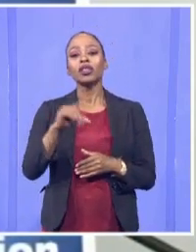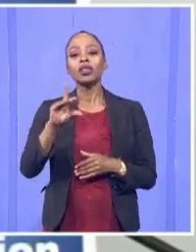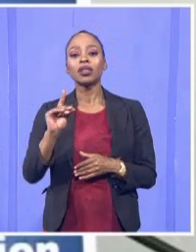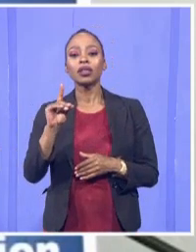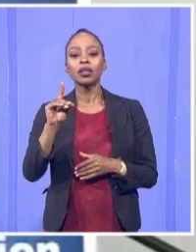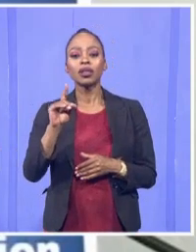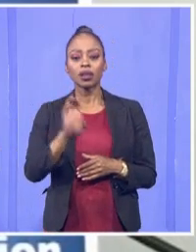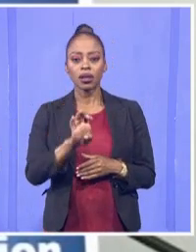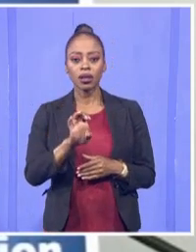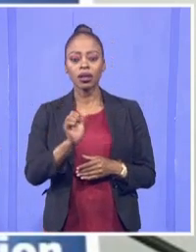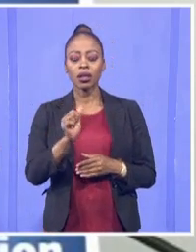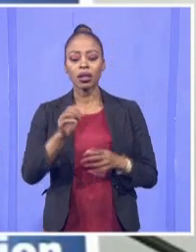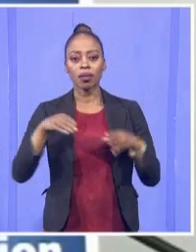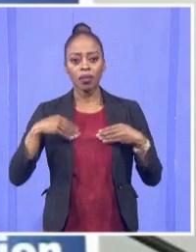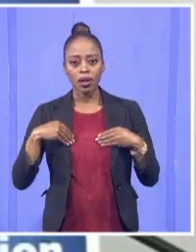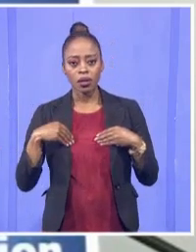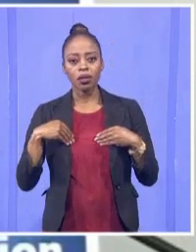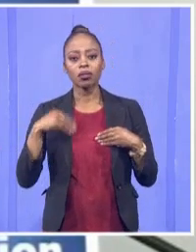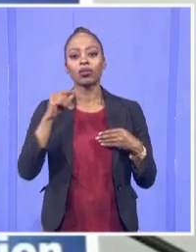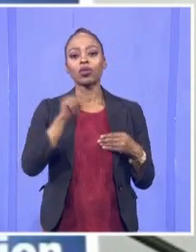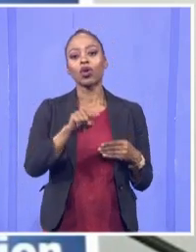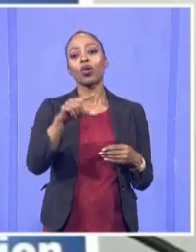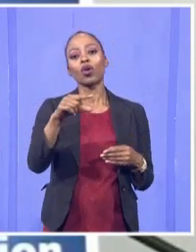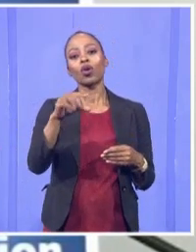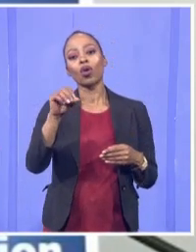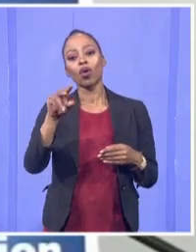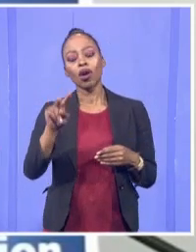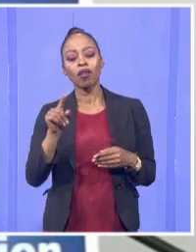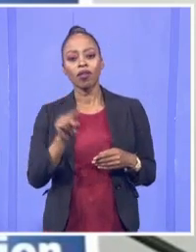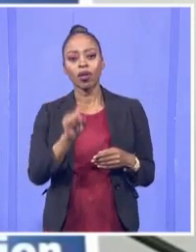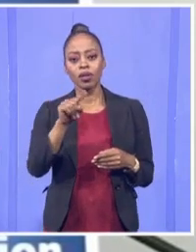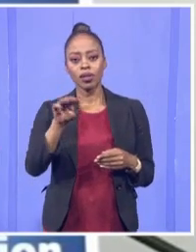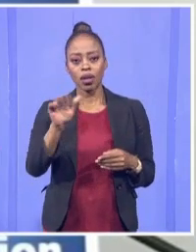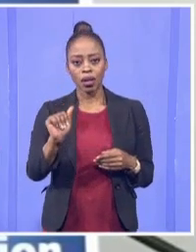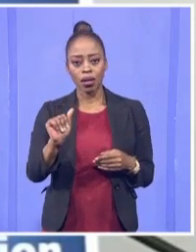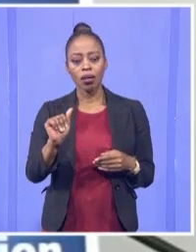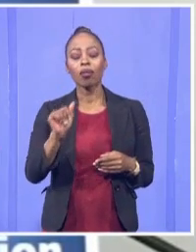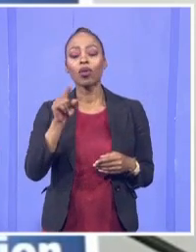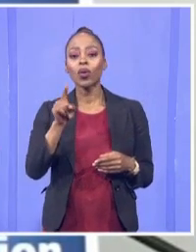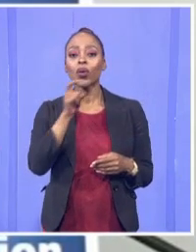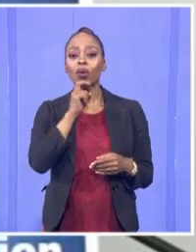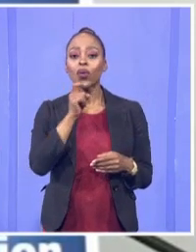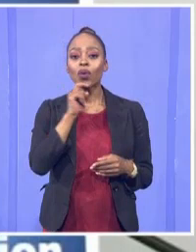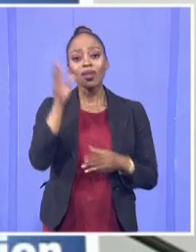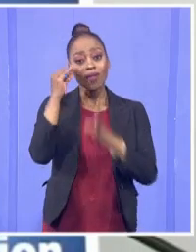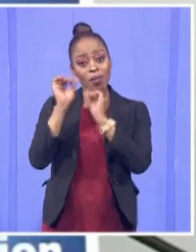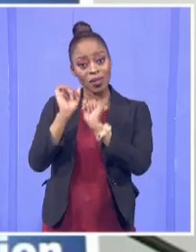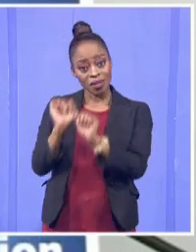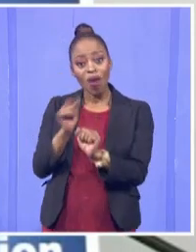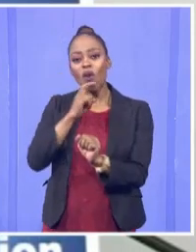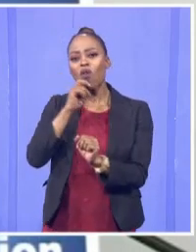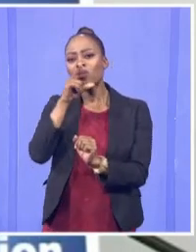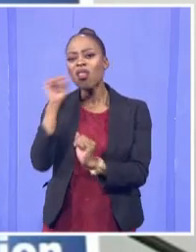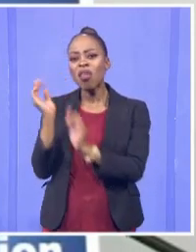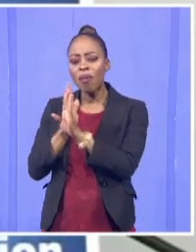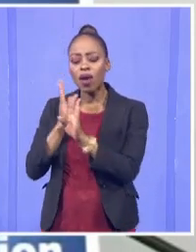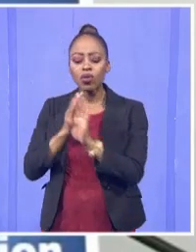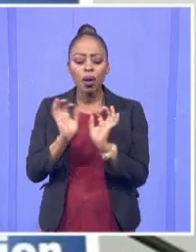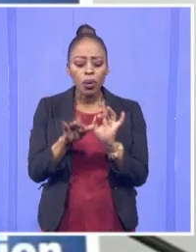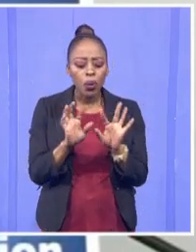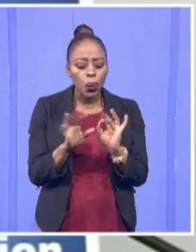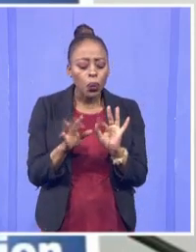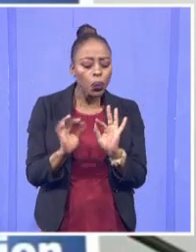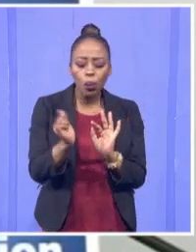gdeadmissions.gov.za, using your credentials, your login details. You will then be in a position to know